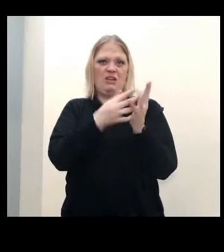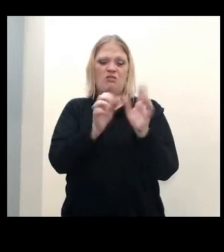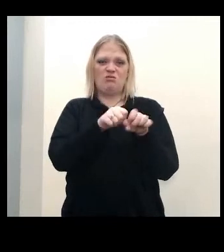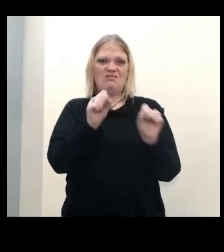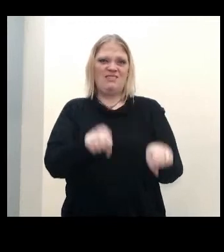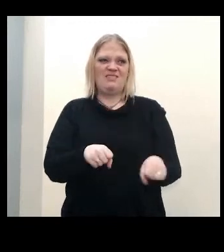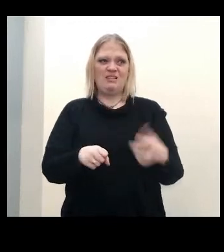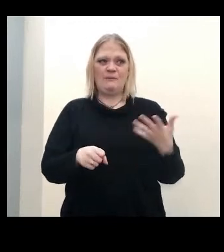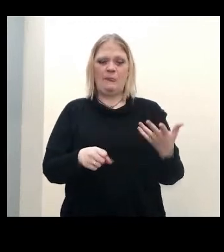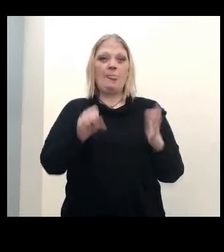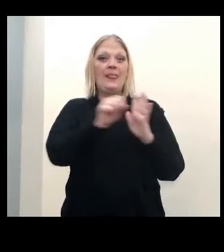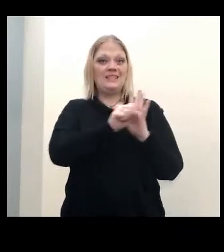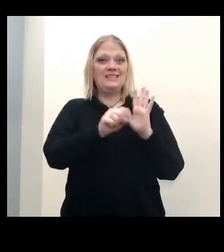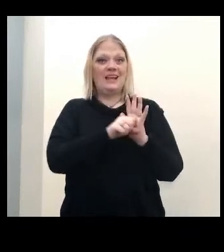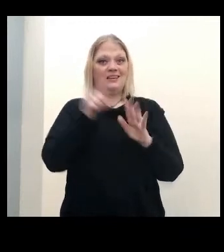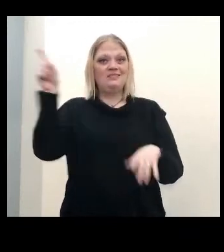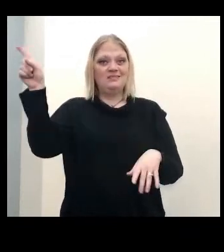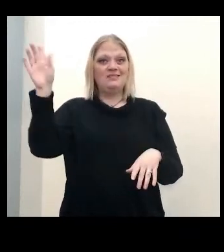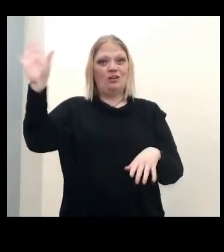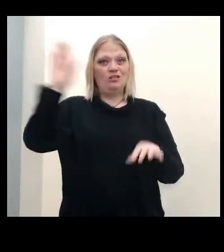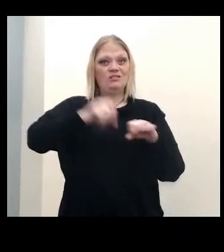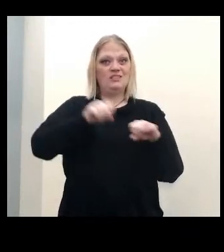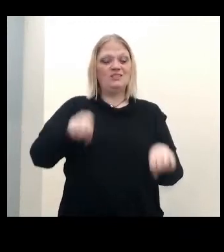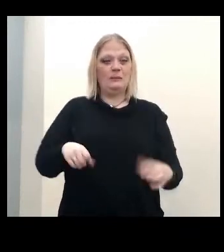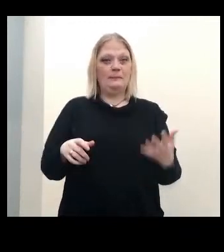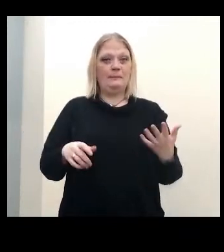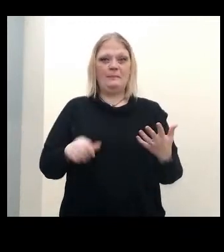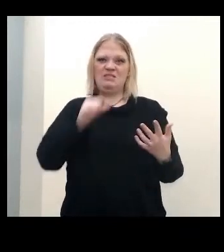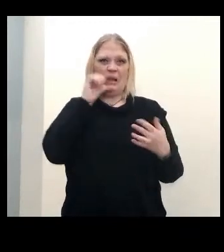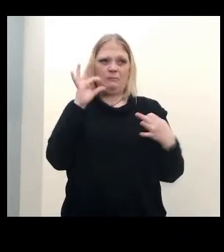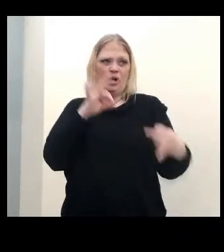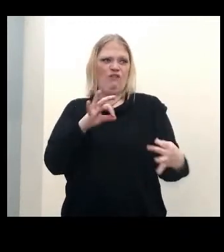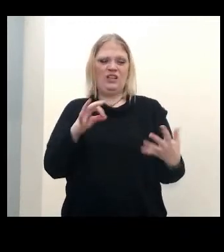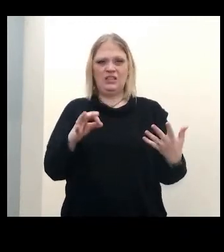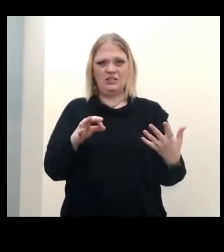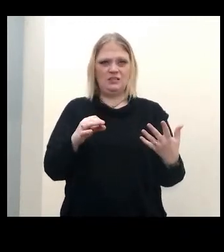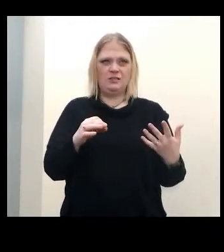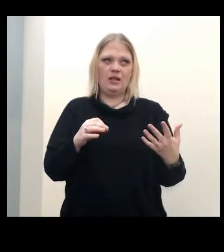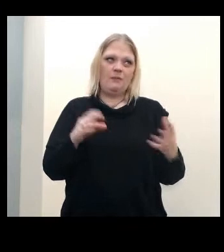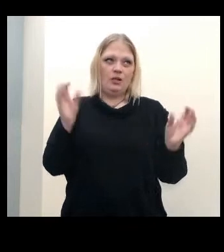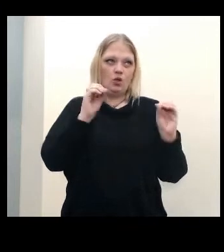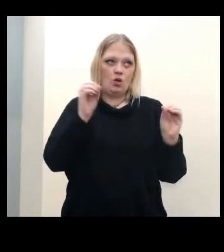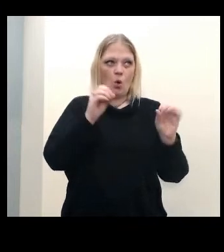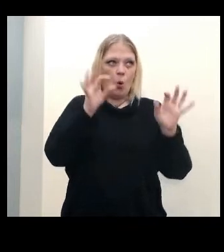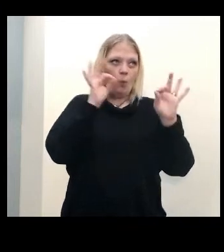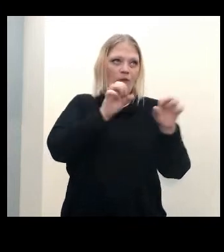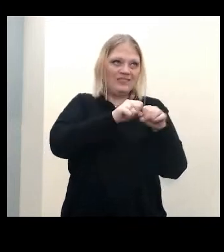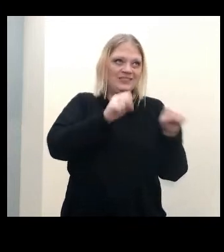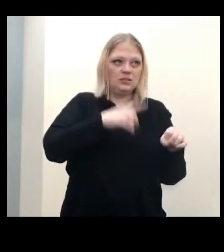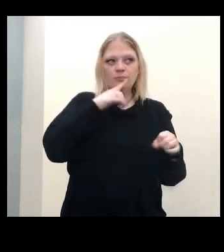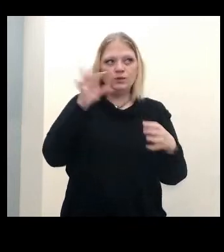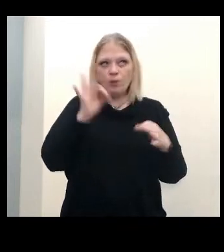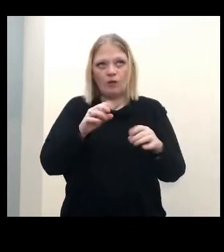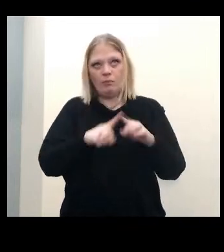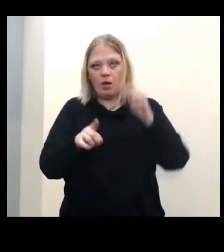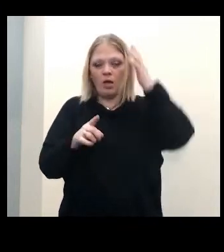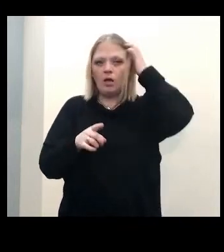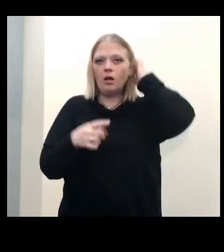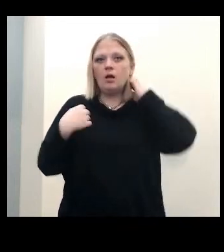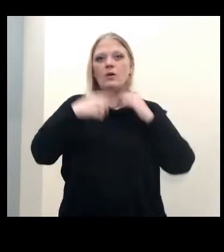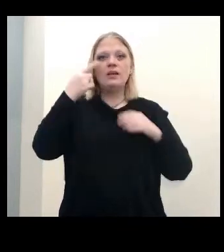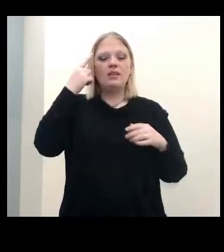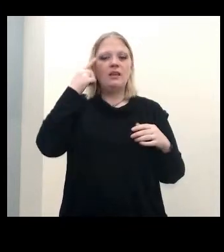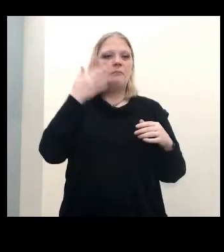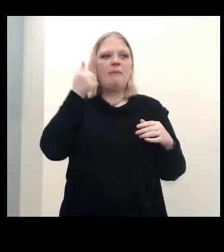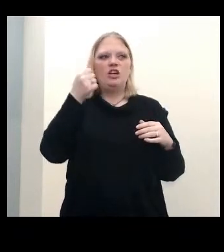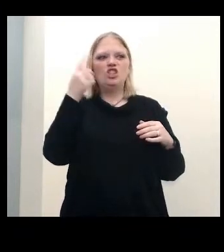is the system that the state has. It's not perfect, no perfect system is, but we think there's a better chance. So Erie County